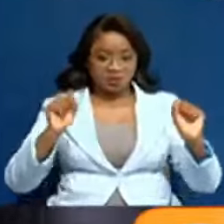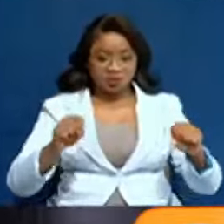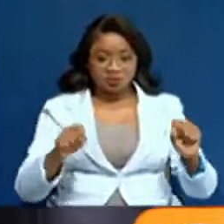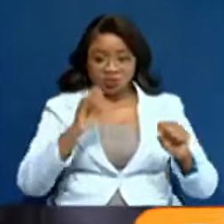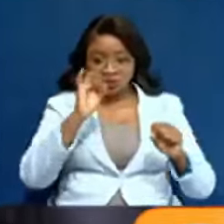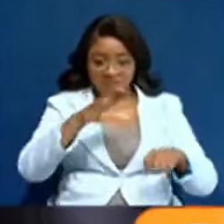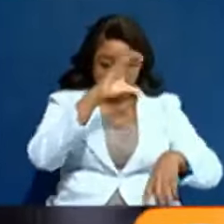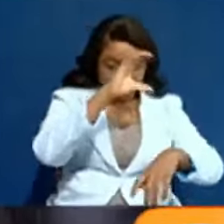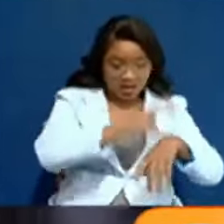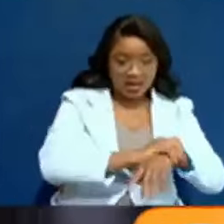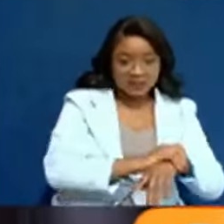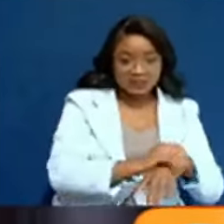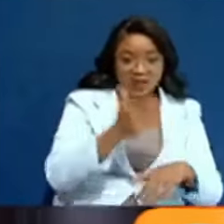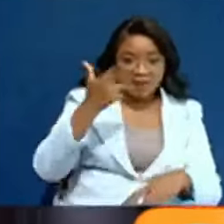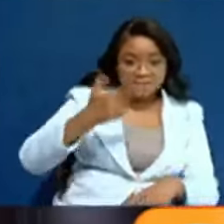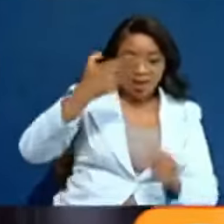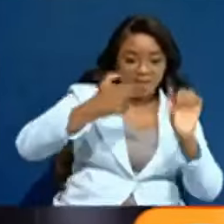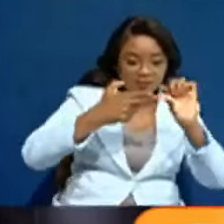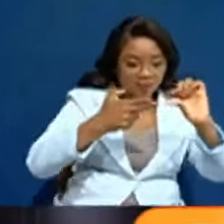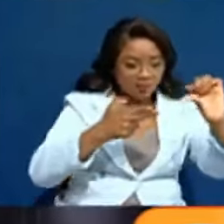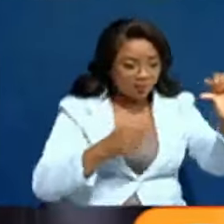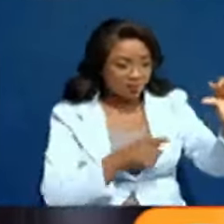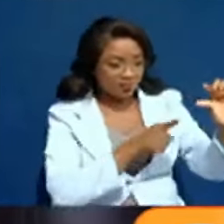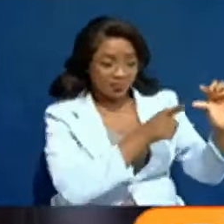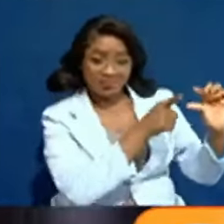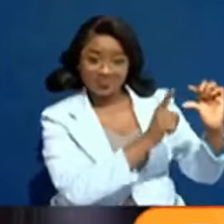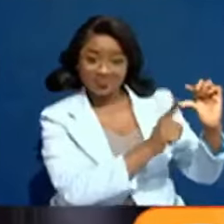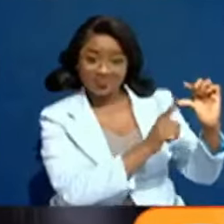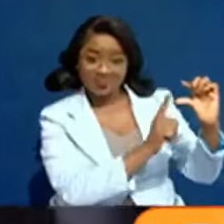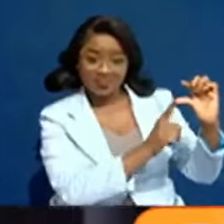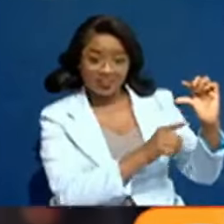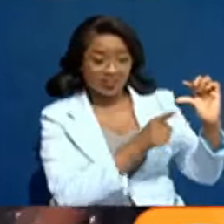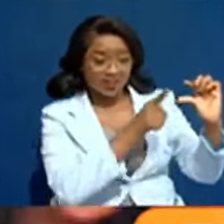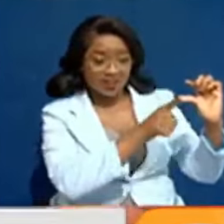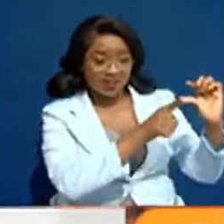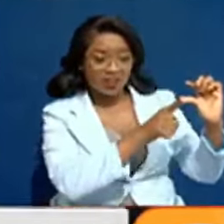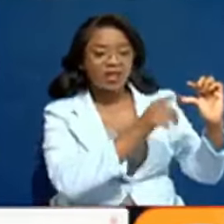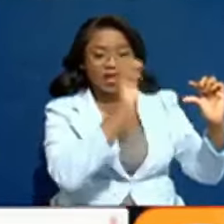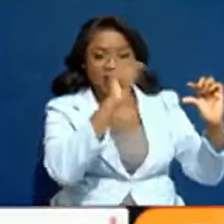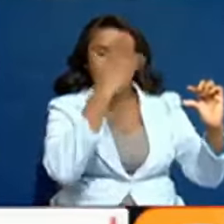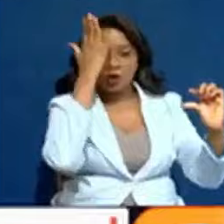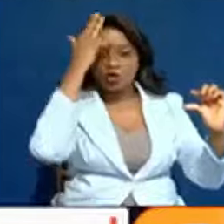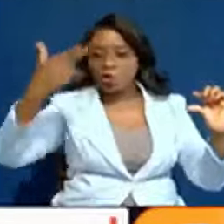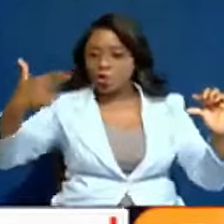can assign the bullet to the gun and the blood